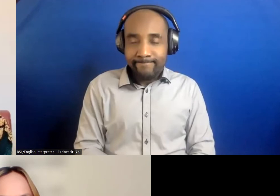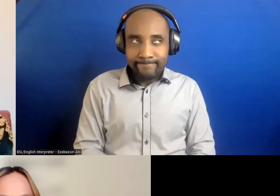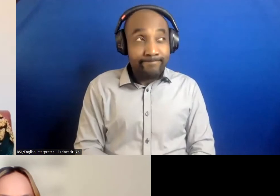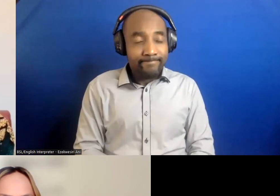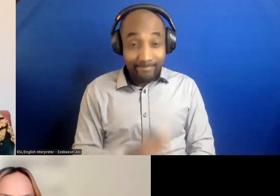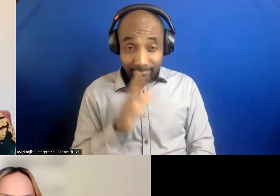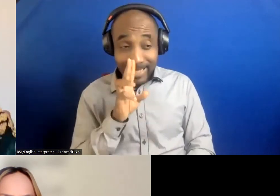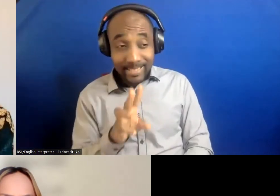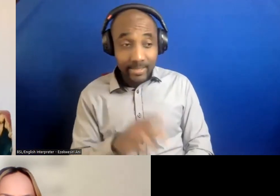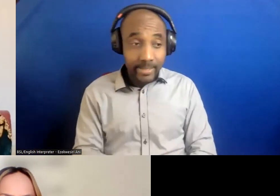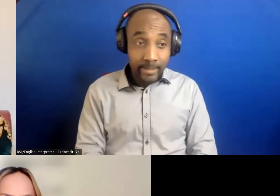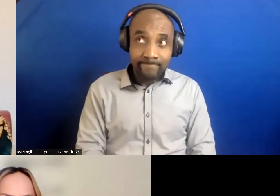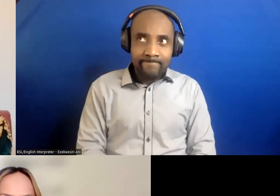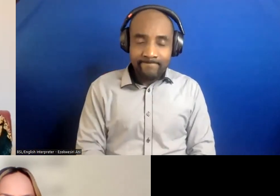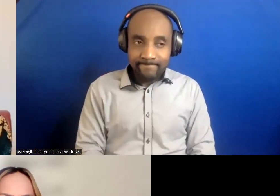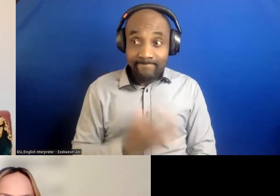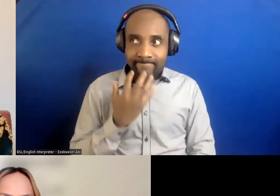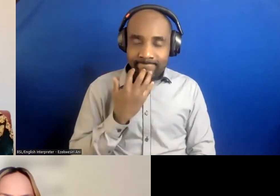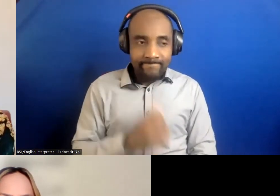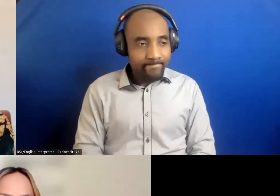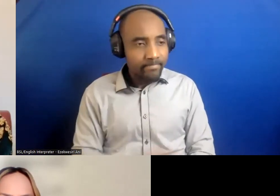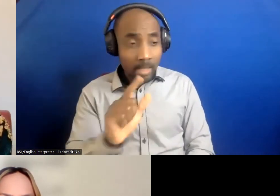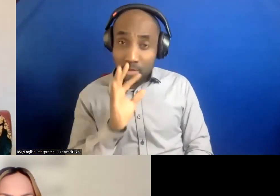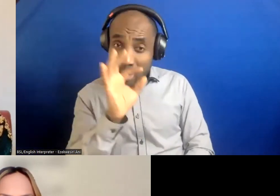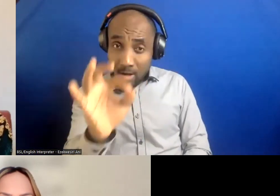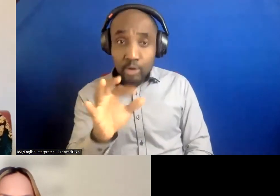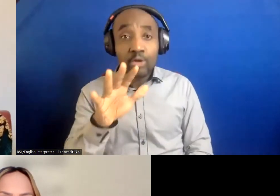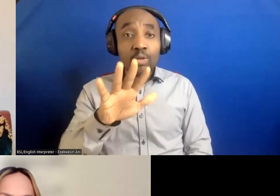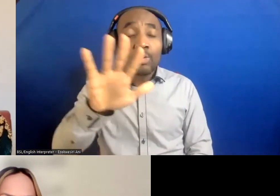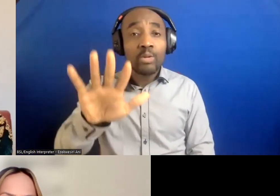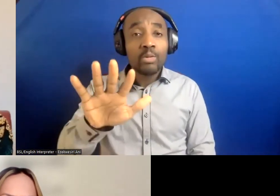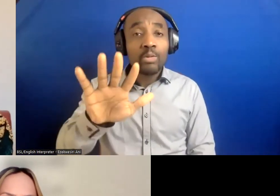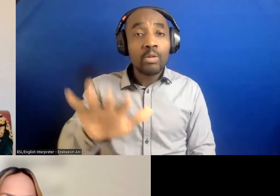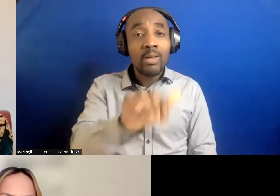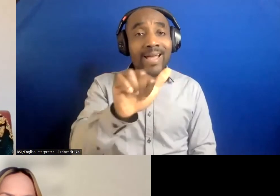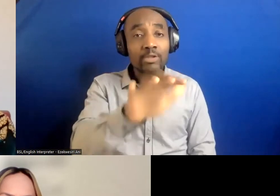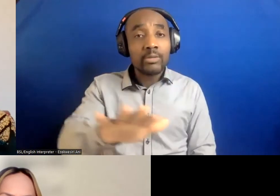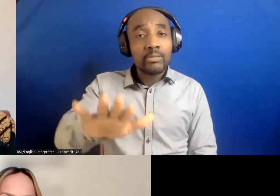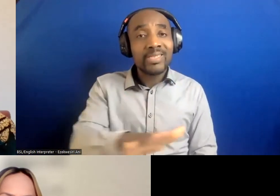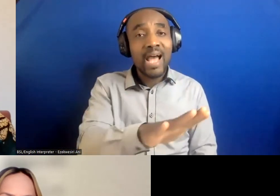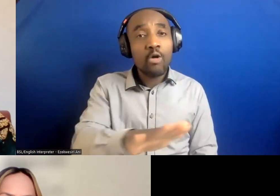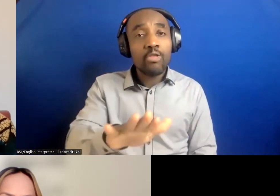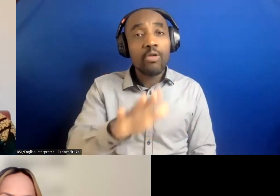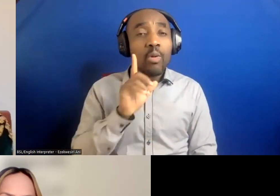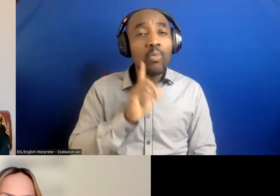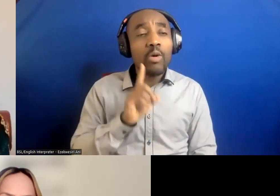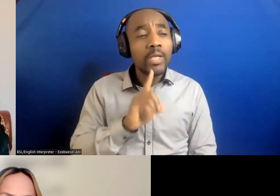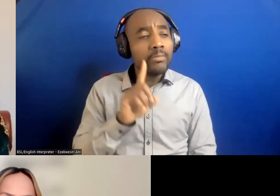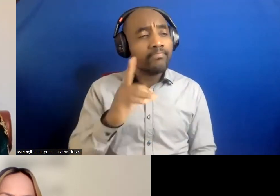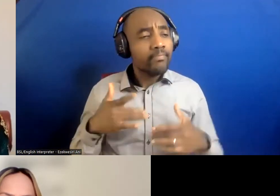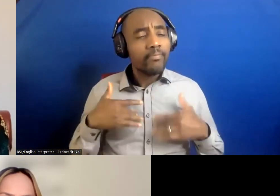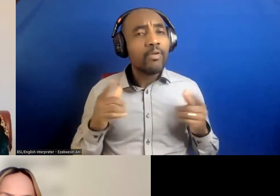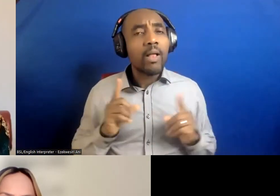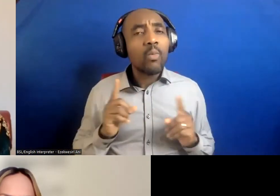I just want to ask you, as a South Asian woman, what is that like for you, and what do you want to share that you think will